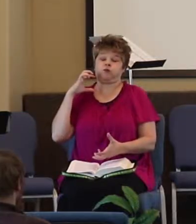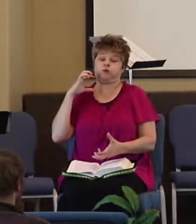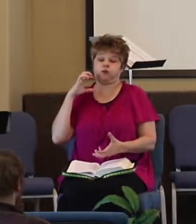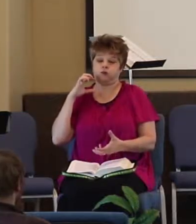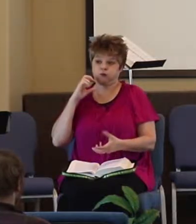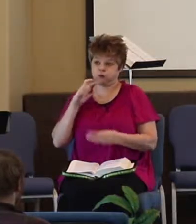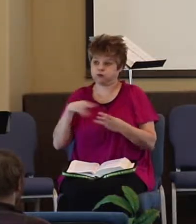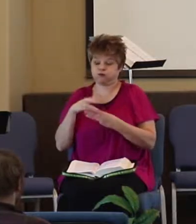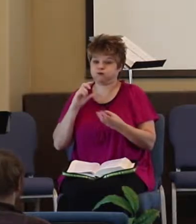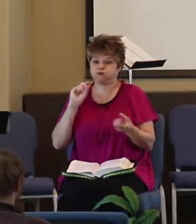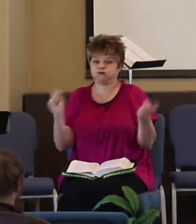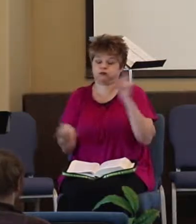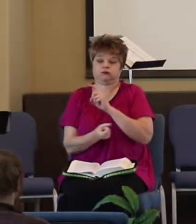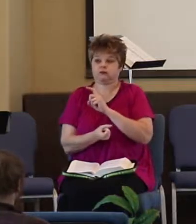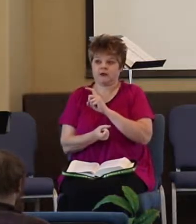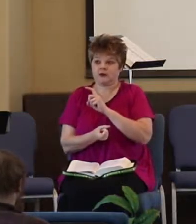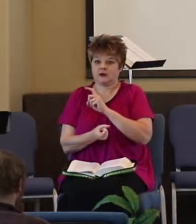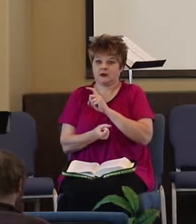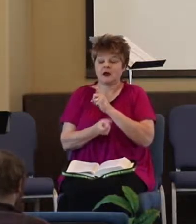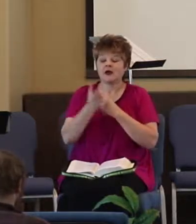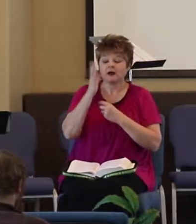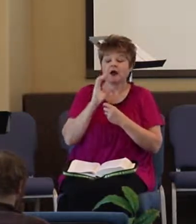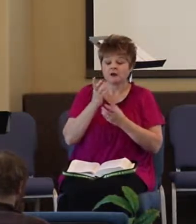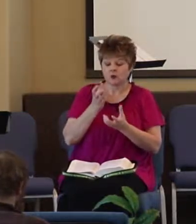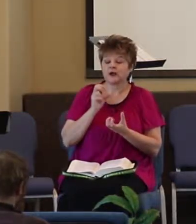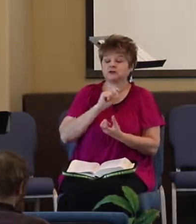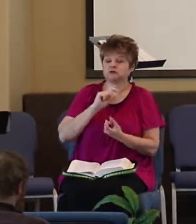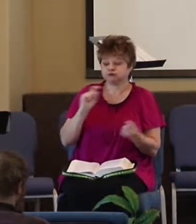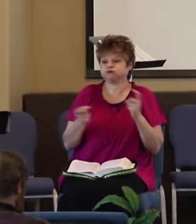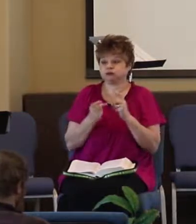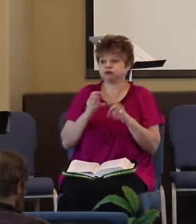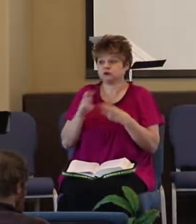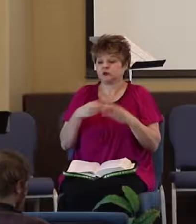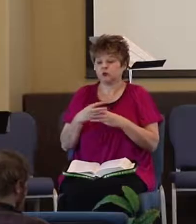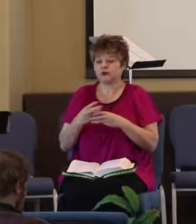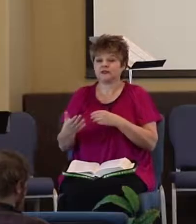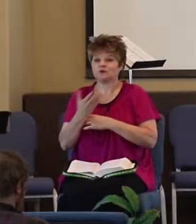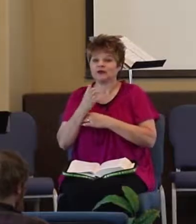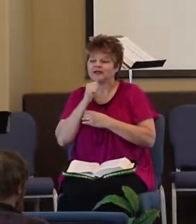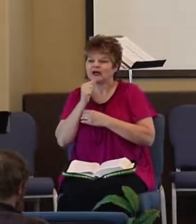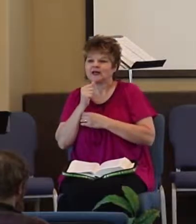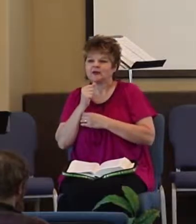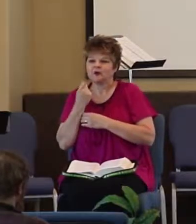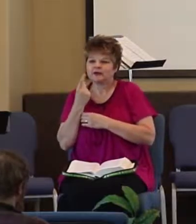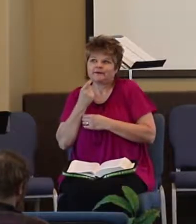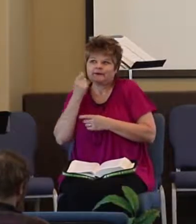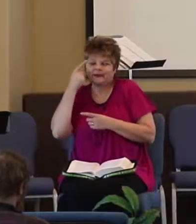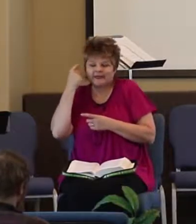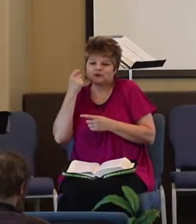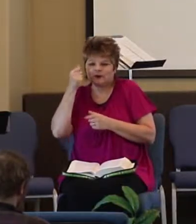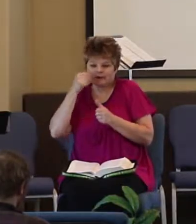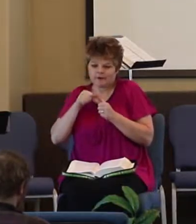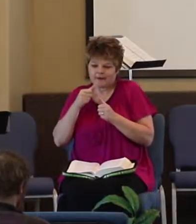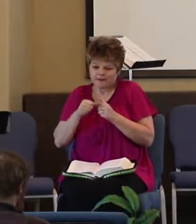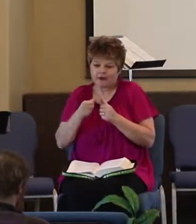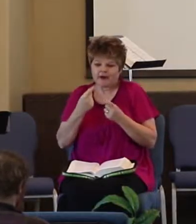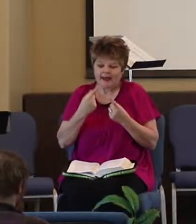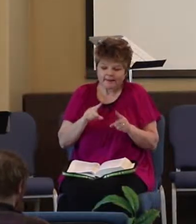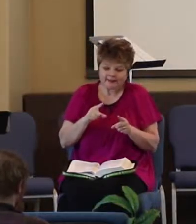God wants to shake your world this morning. Not as we remember what happened, because that,